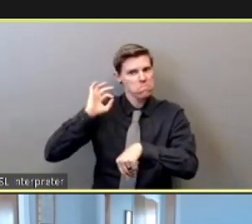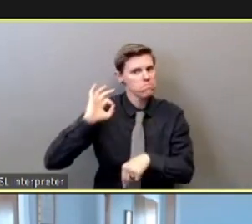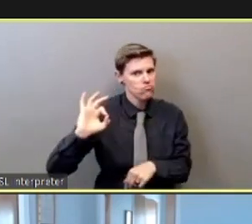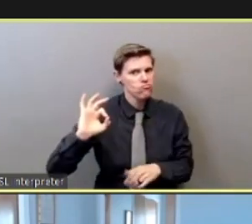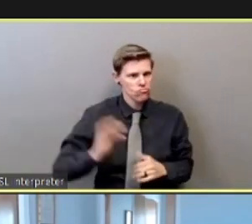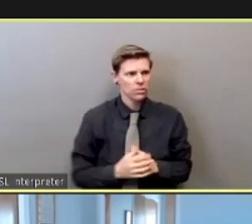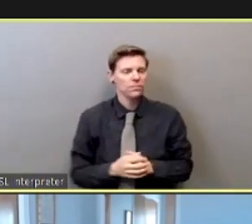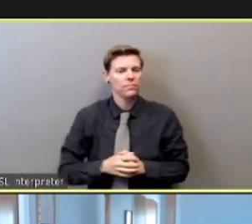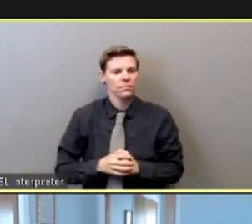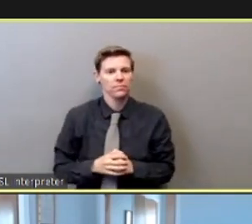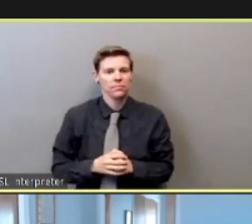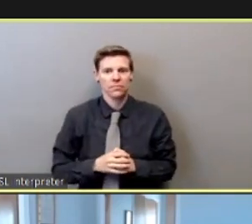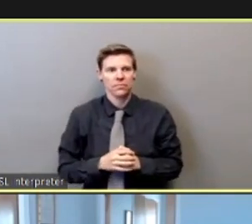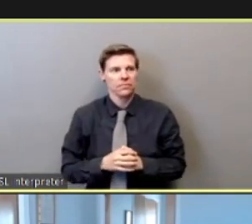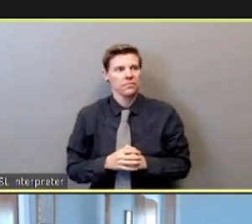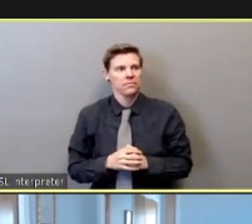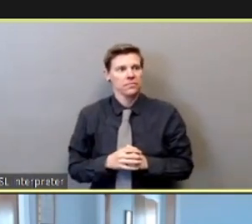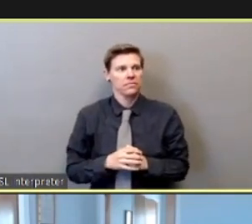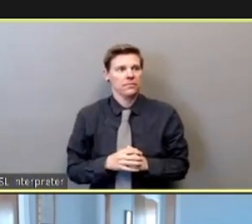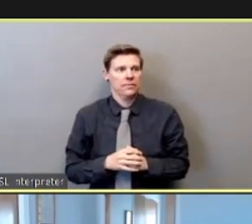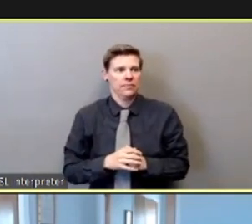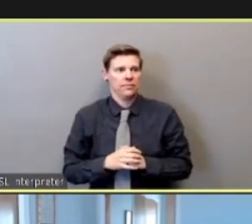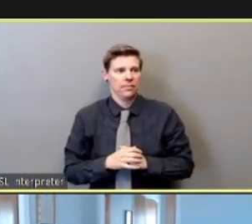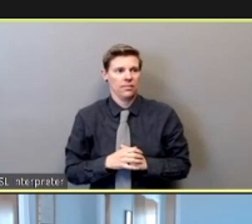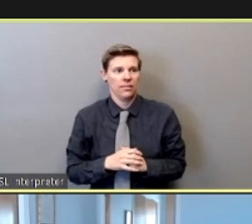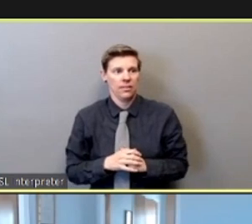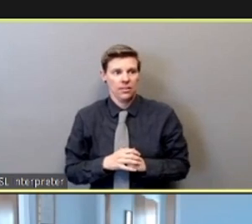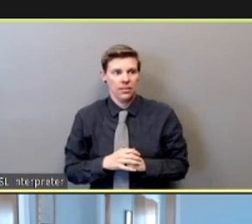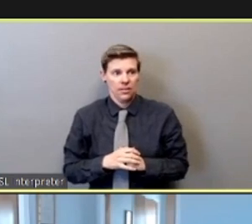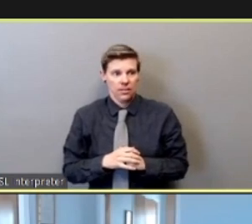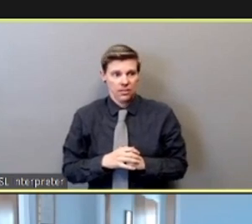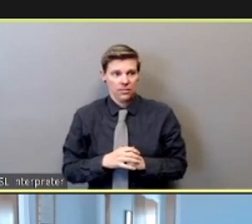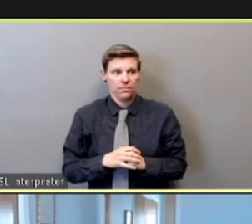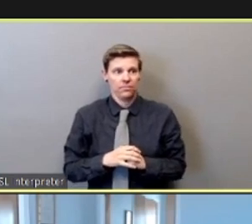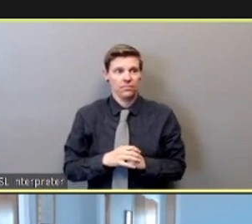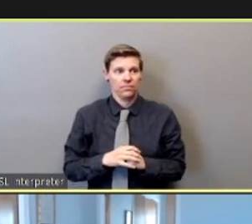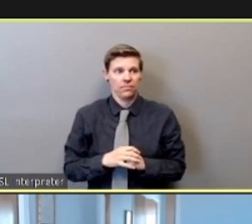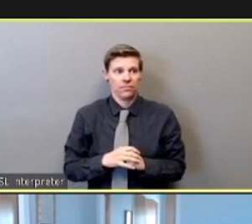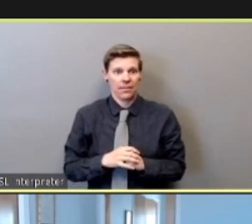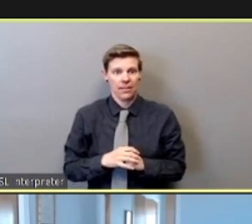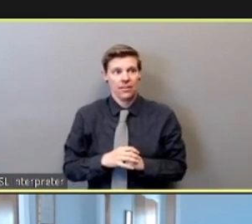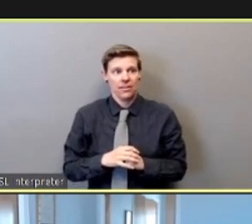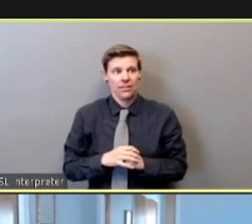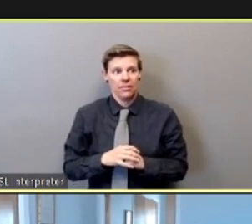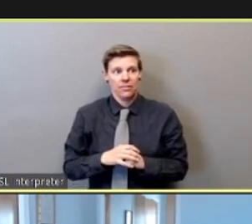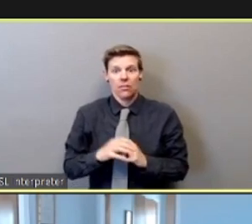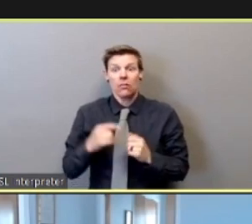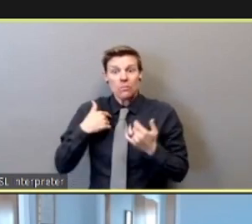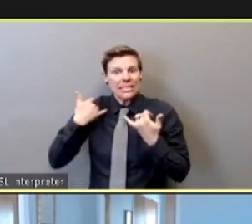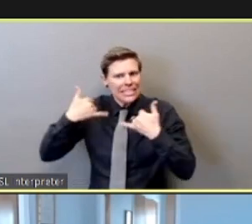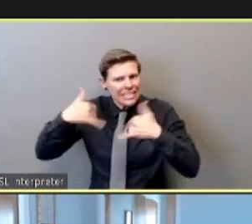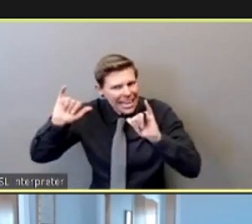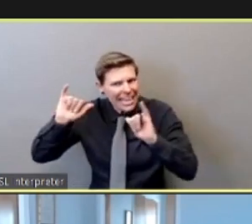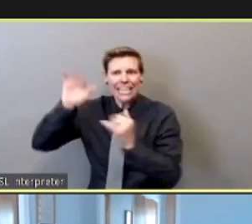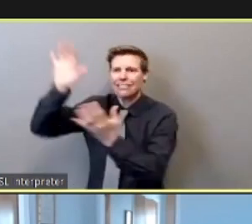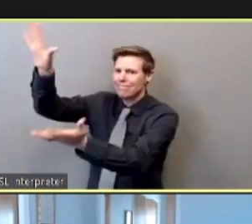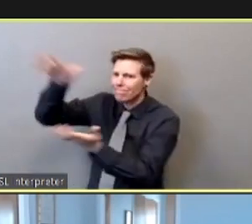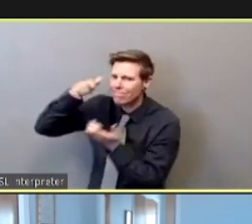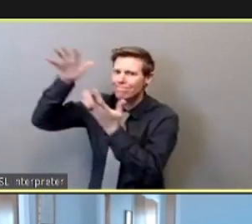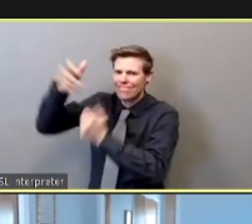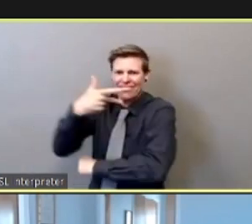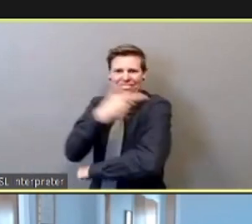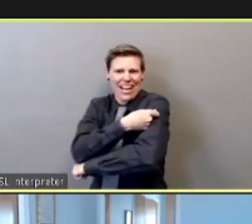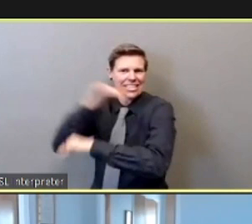As before, however, supply remains the limiting factor in how quickly we can vaccinate the many different populations in